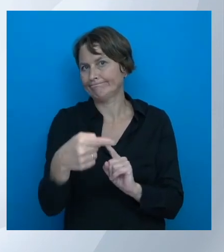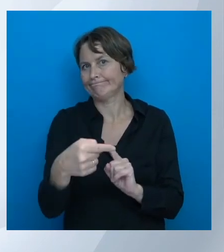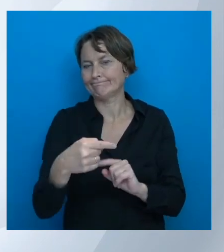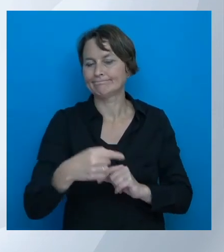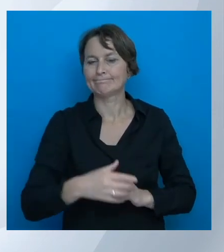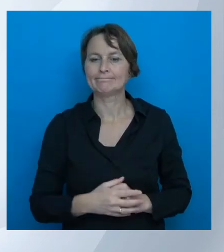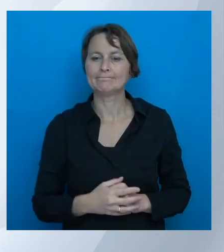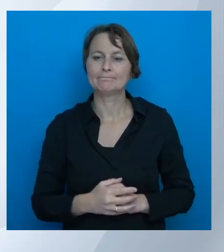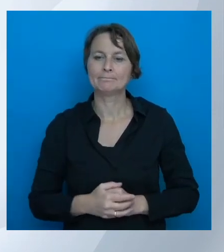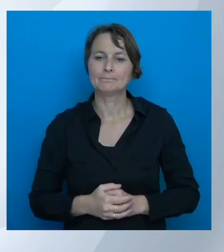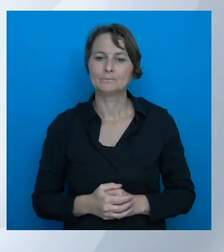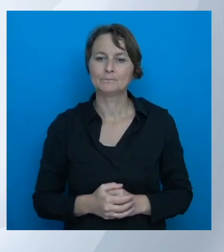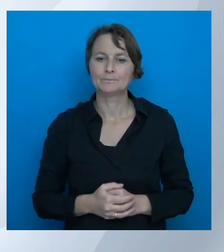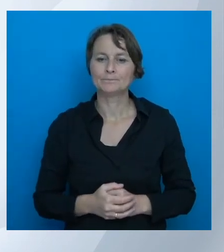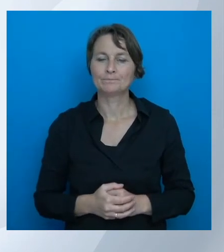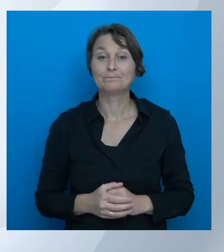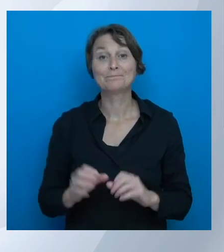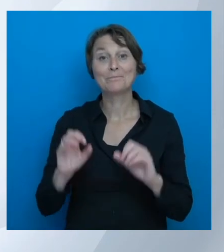All right.